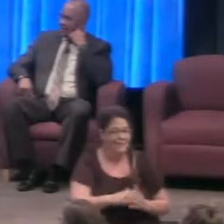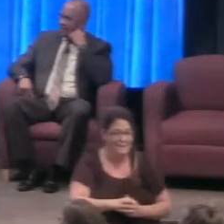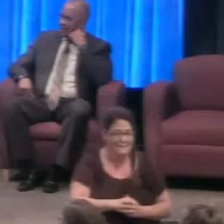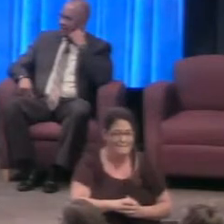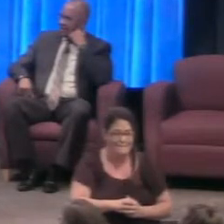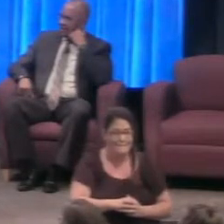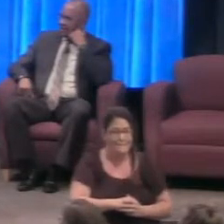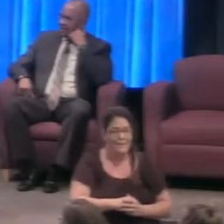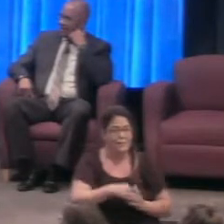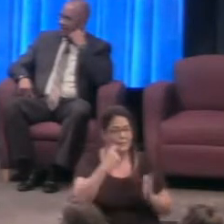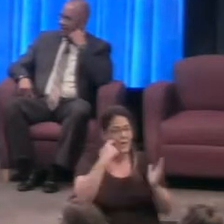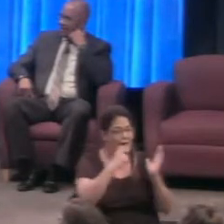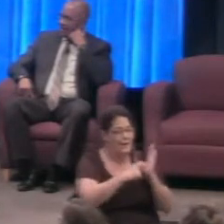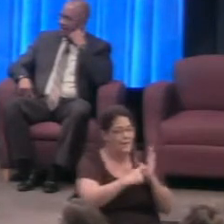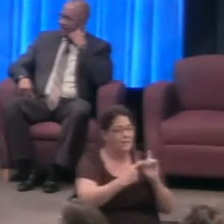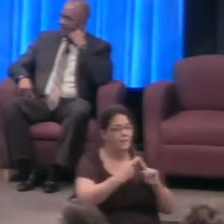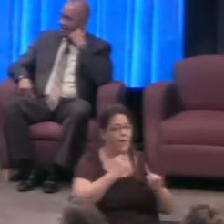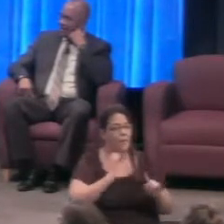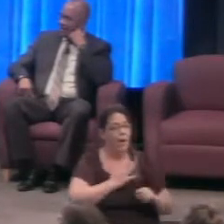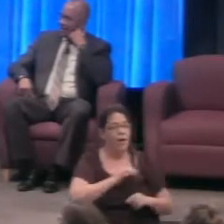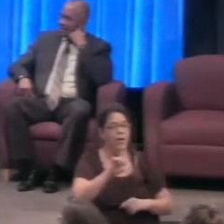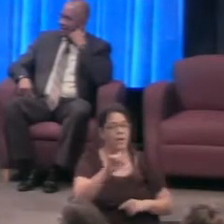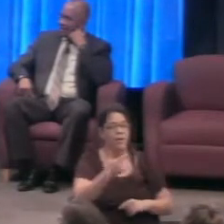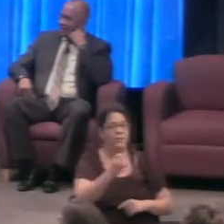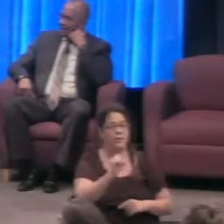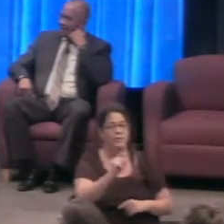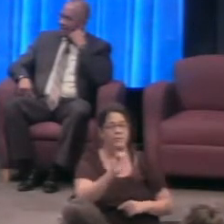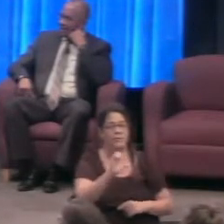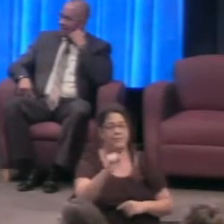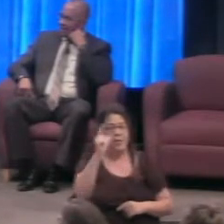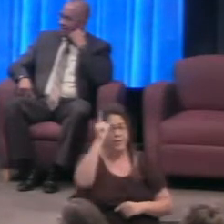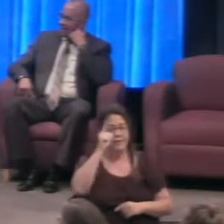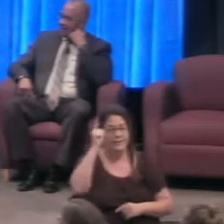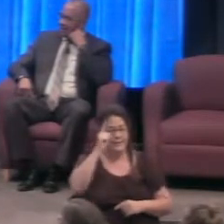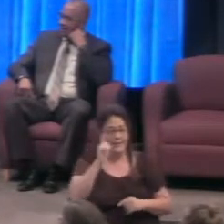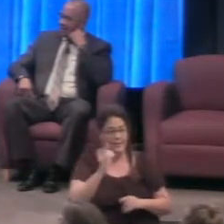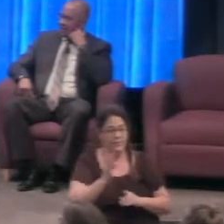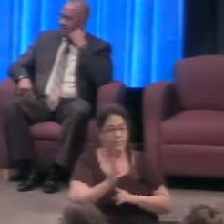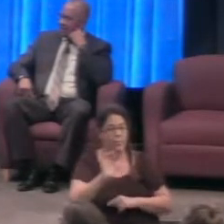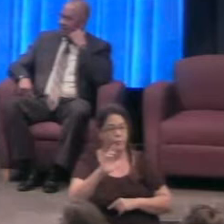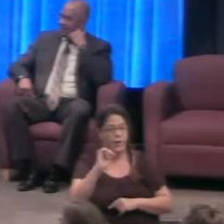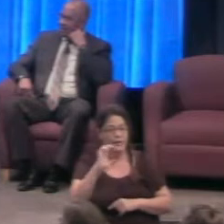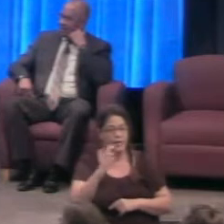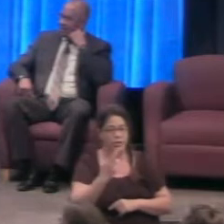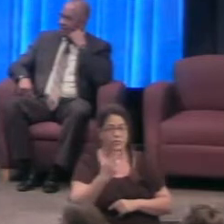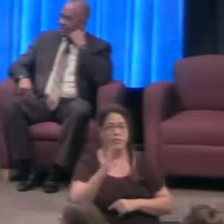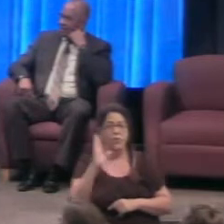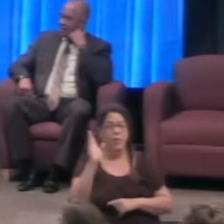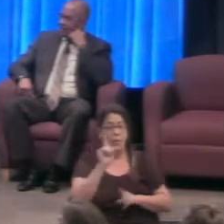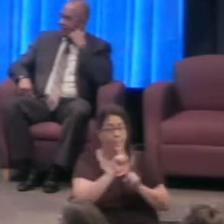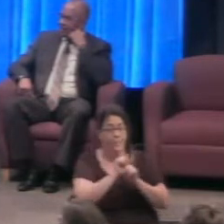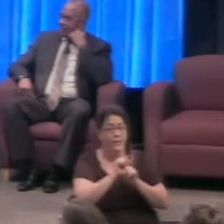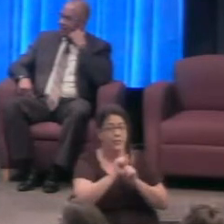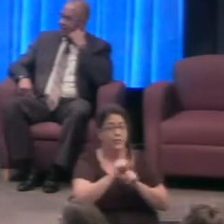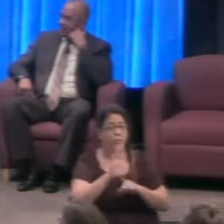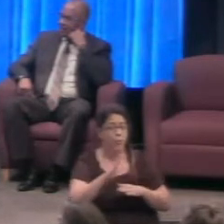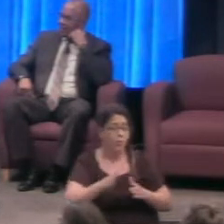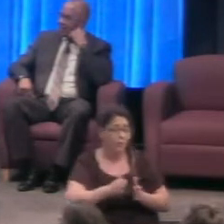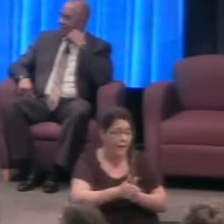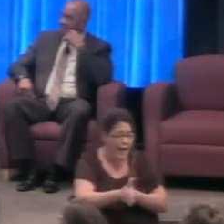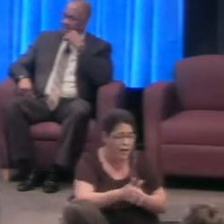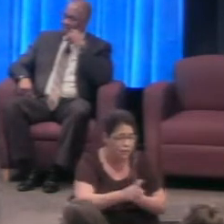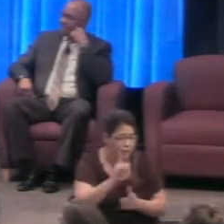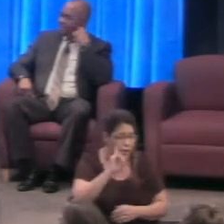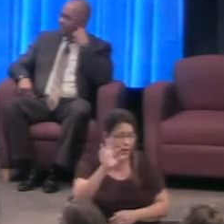that you've done for the logistics branch, for your supervision, leadership, mentorship, passion for the F-16